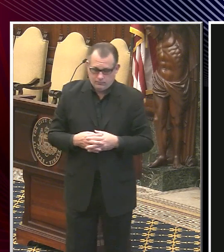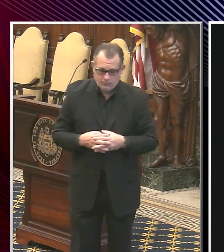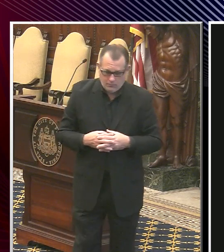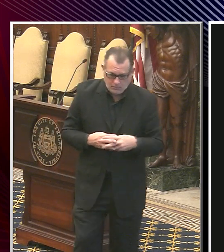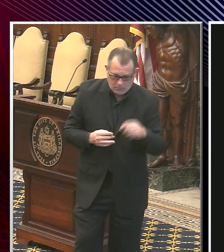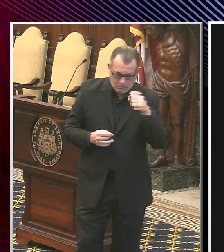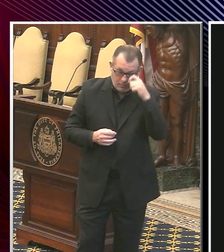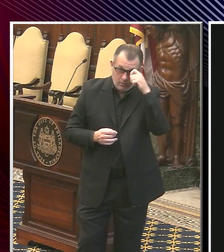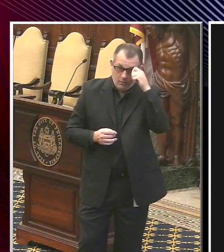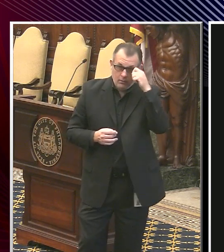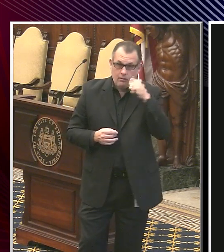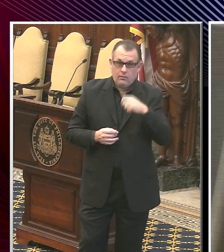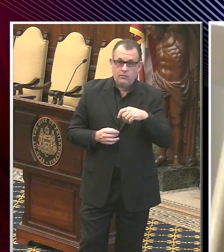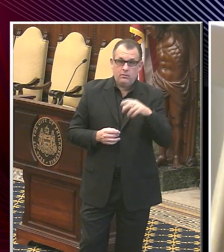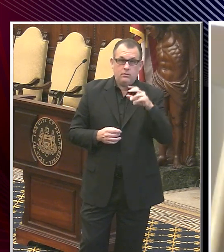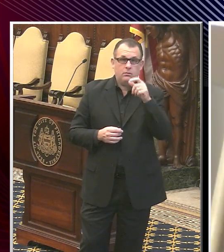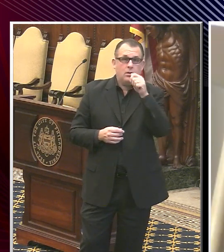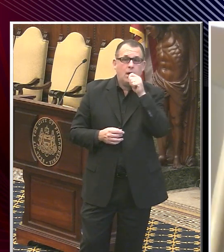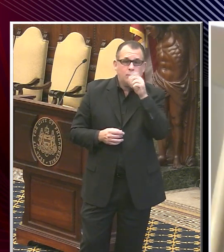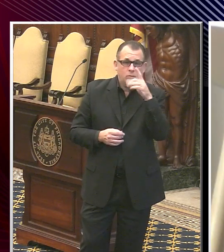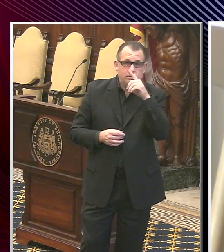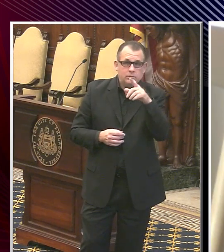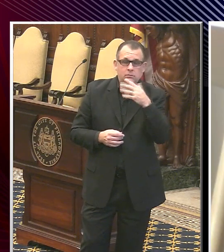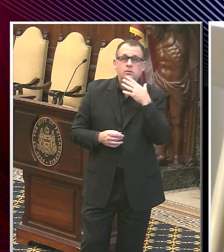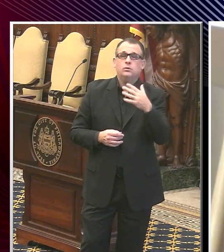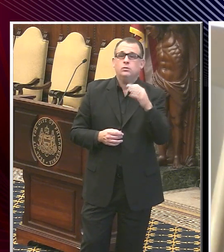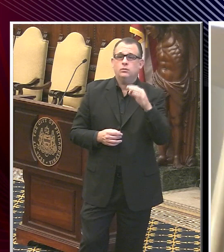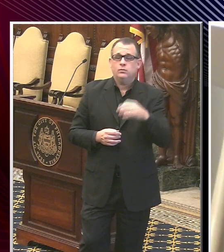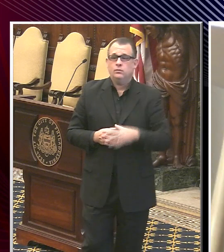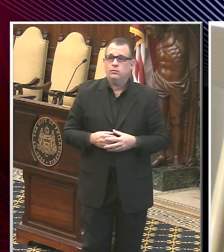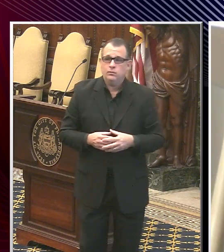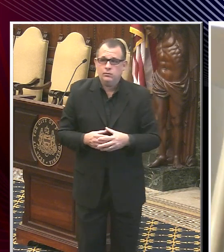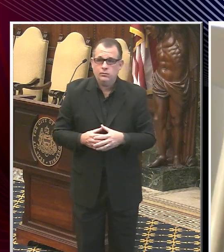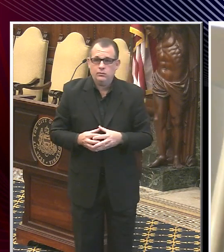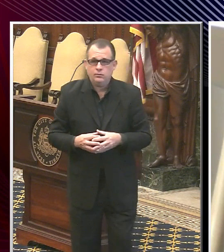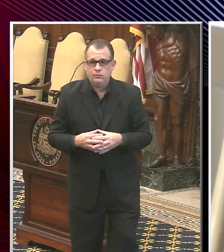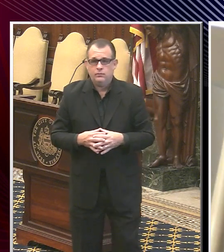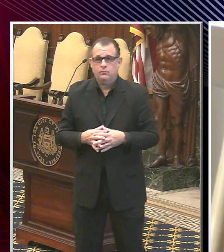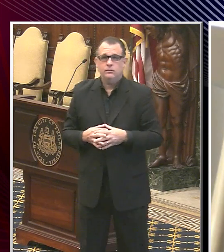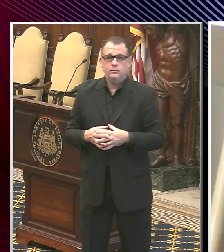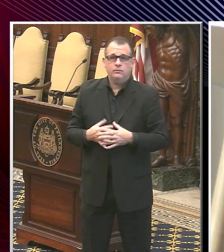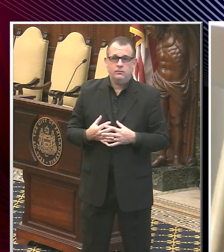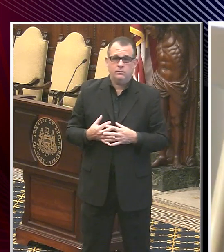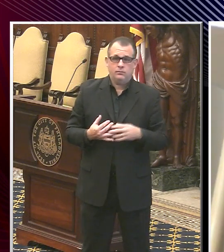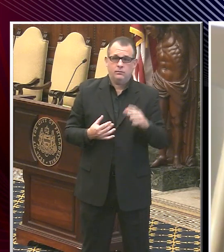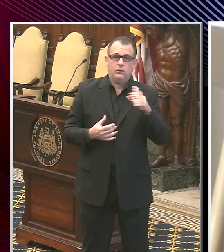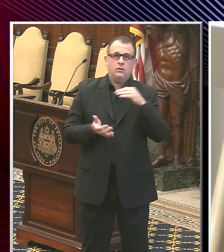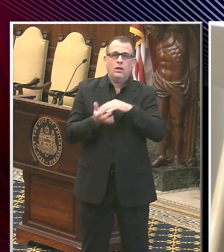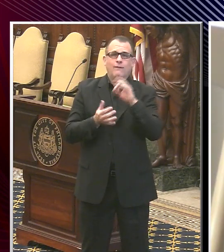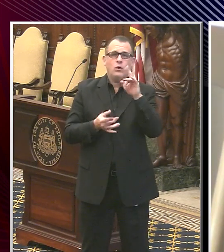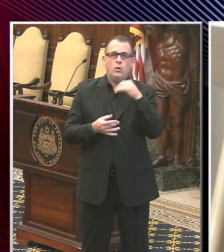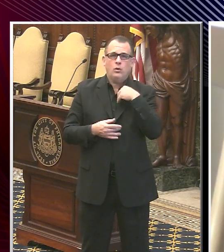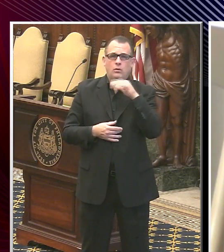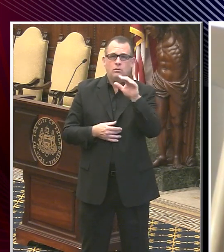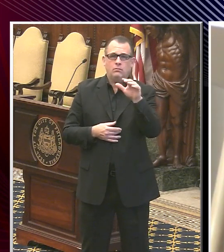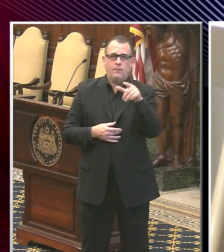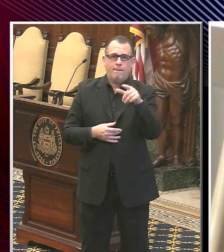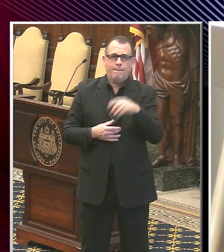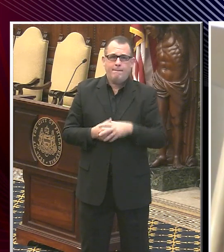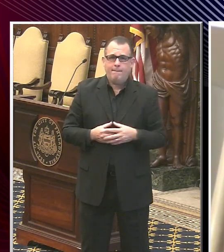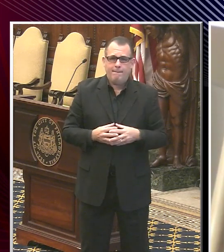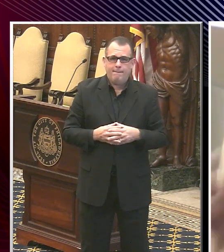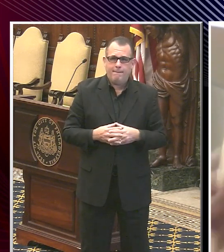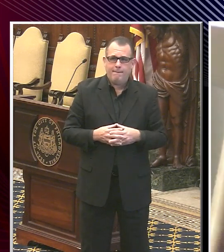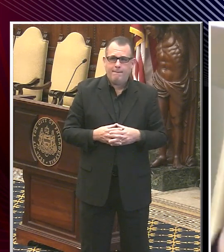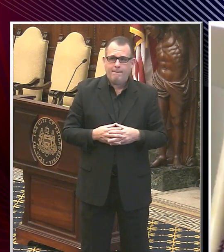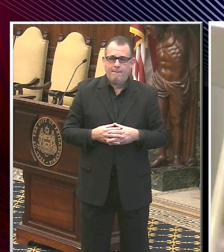Denise, you have to unmute. Okay, thank you. My question is for Dr. Farley. When will